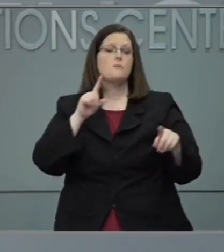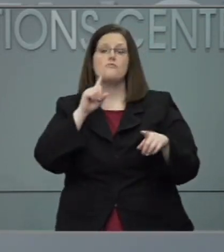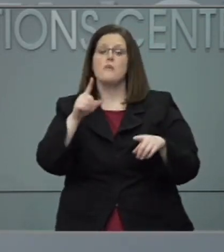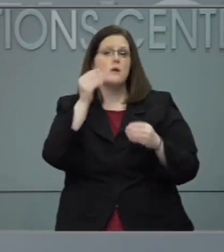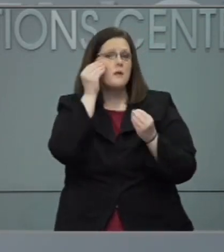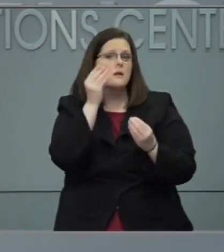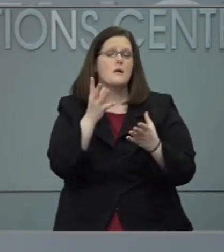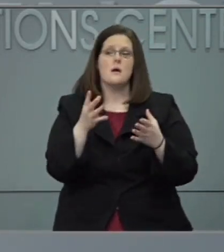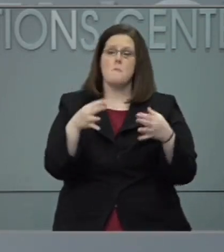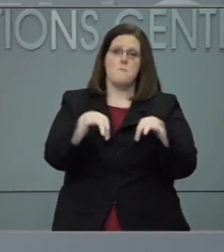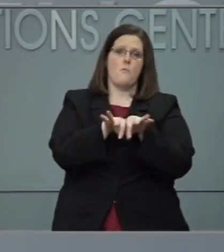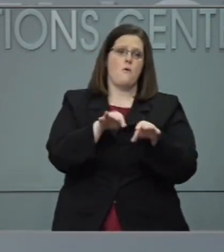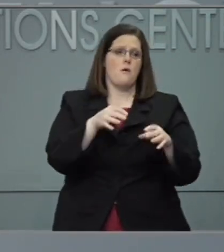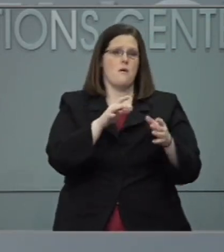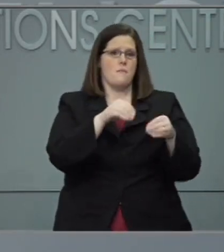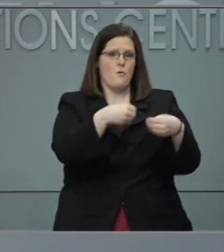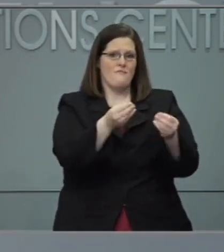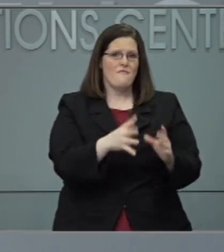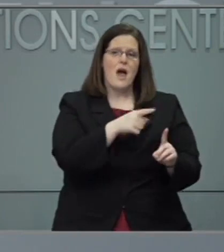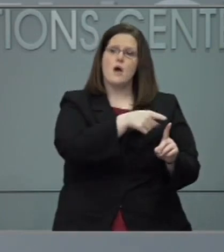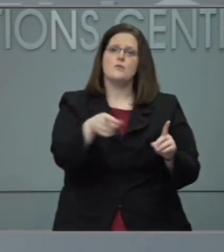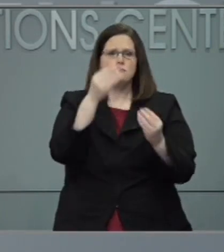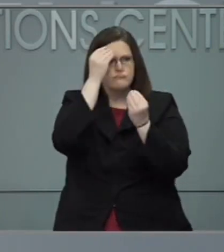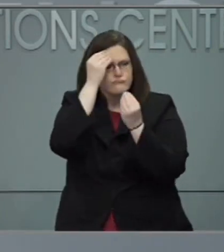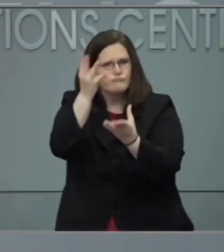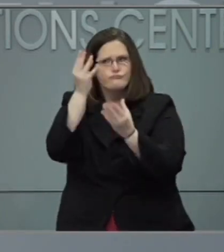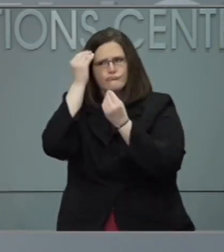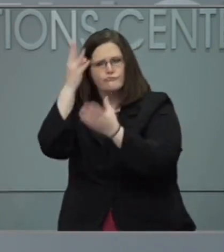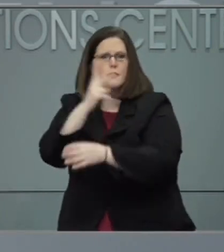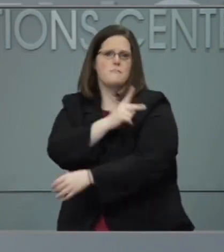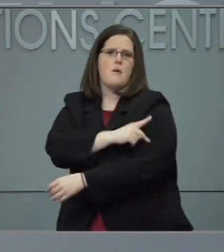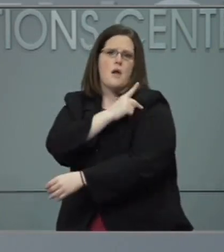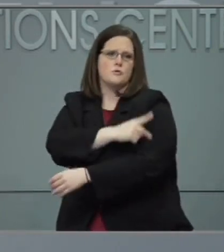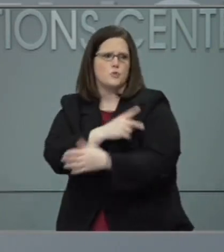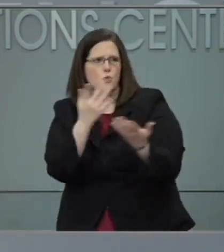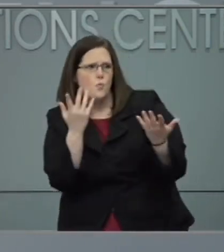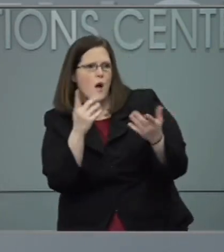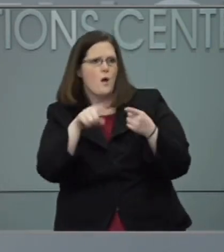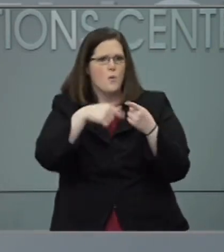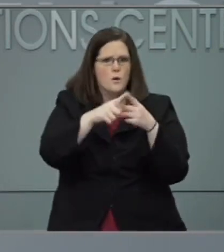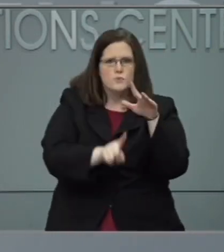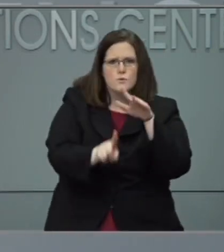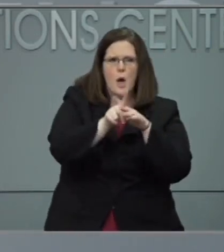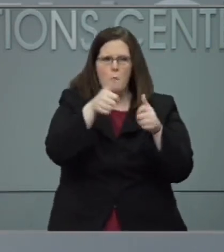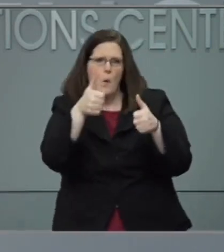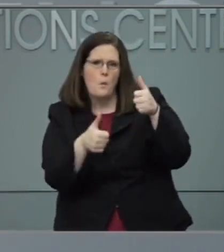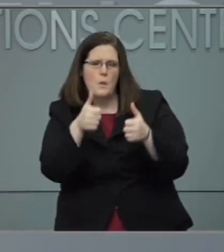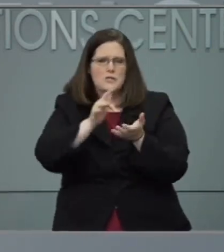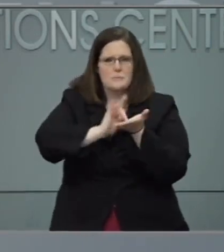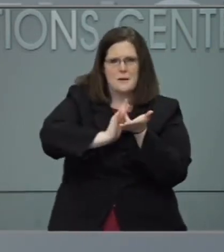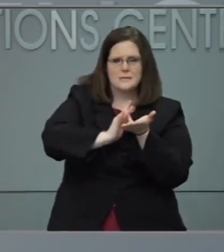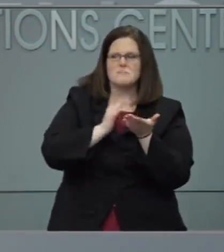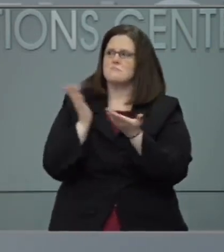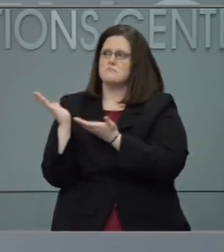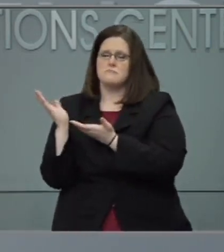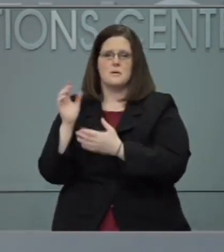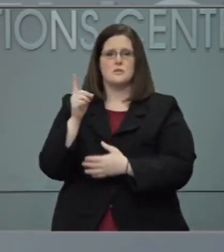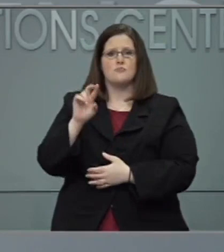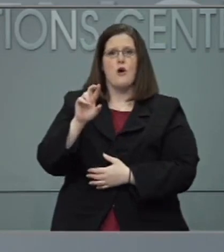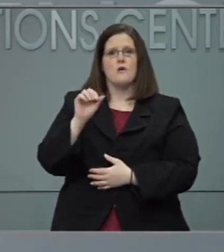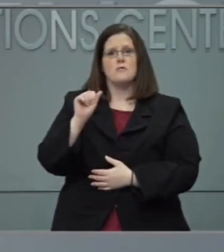vaccine providers are communicating with everyone clearly so that they know what they're getting when they show up. Let me turn it over to Amanda Fuller-Moore.